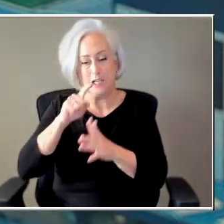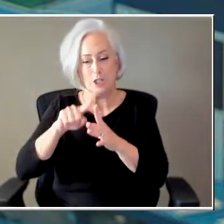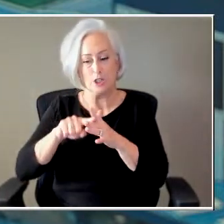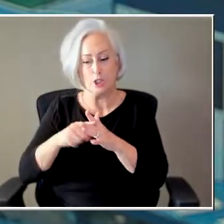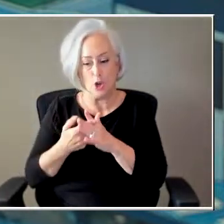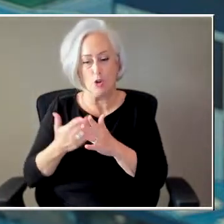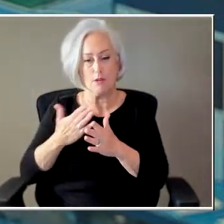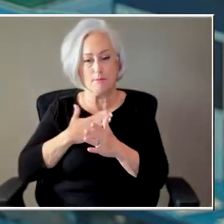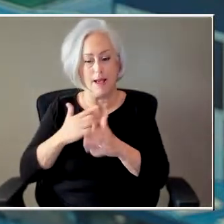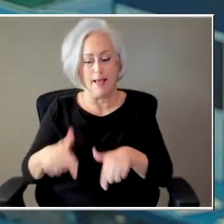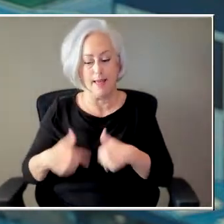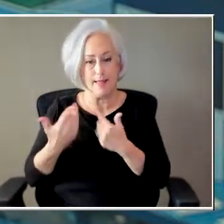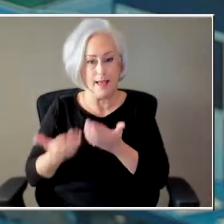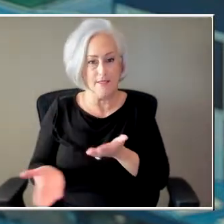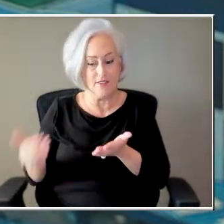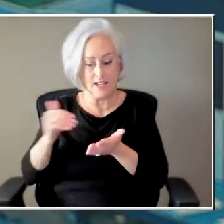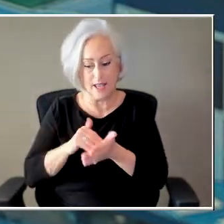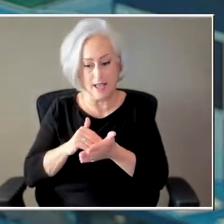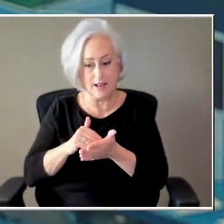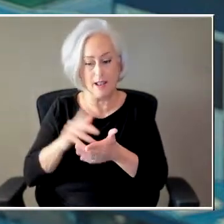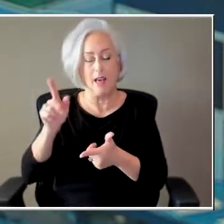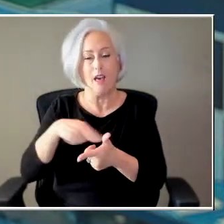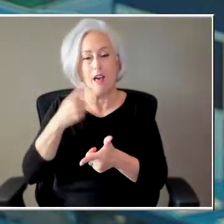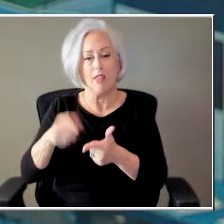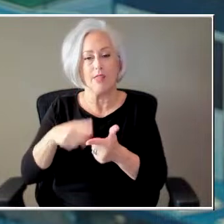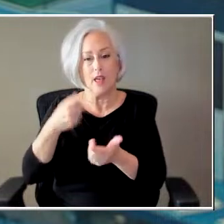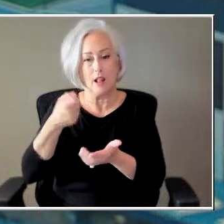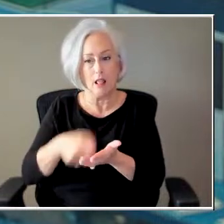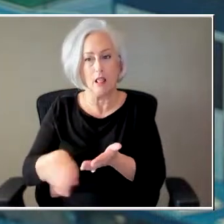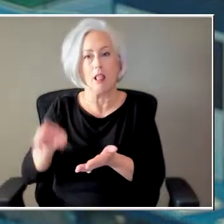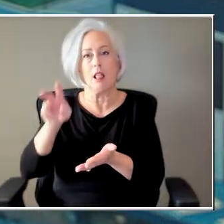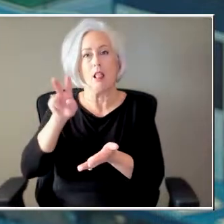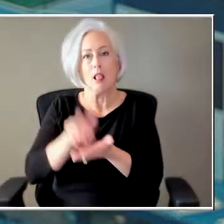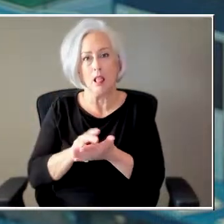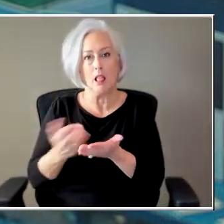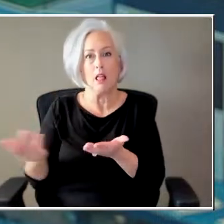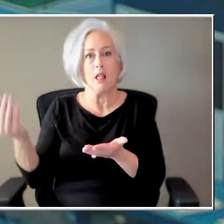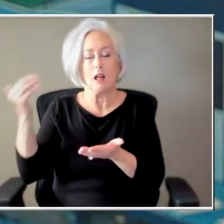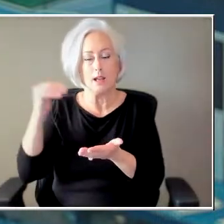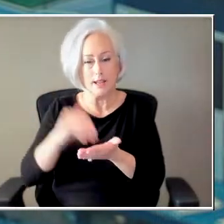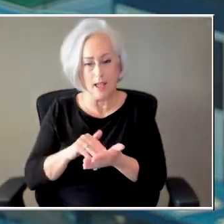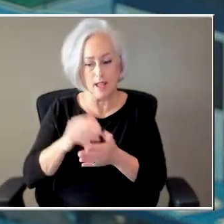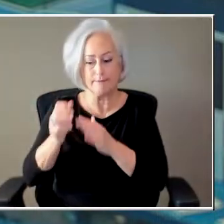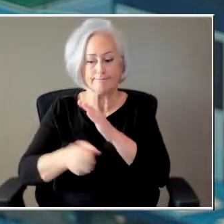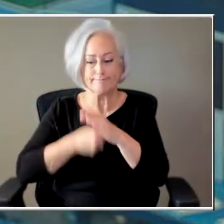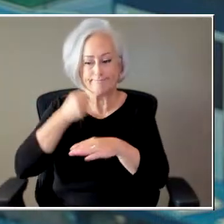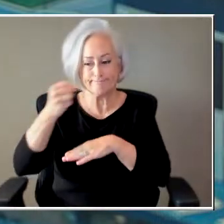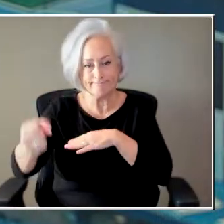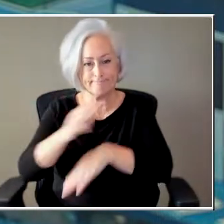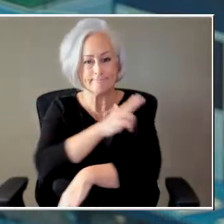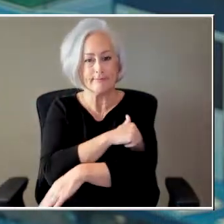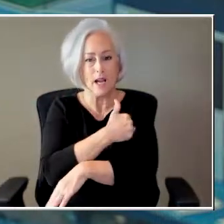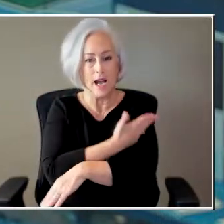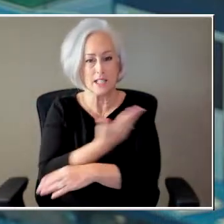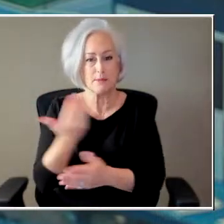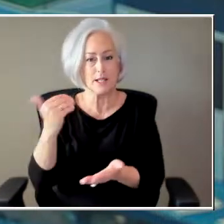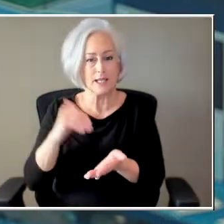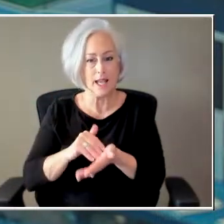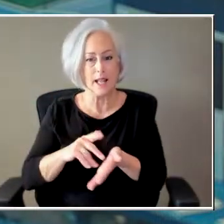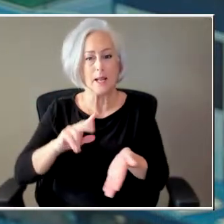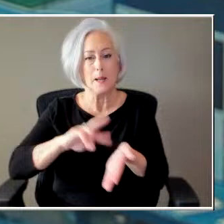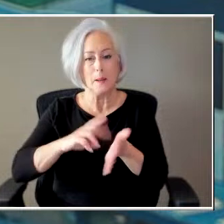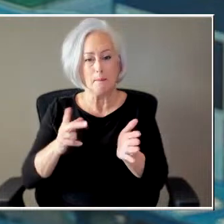this, setback happen, have this hospitalization happen, it was more devastating than the